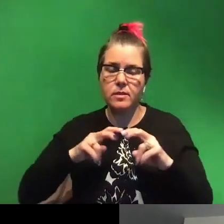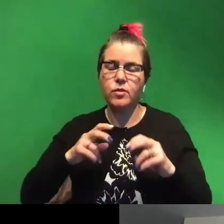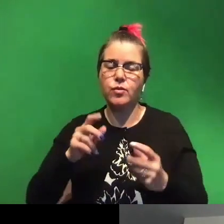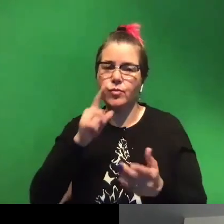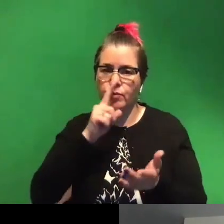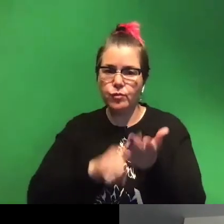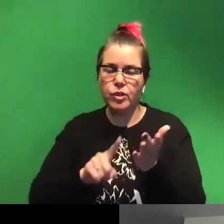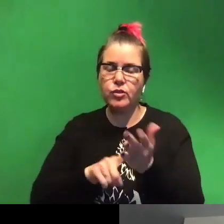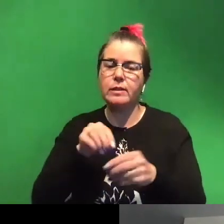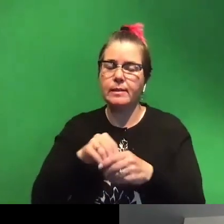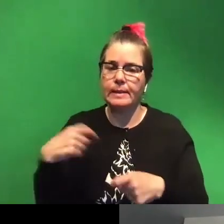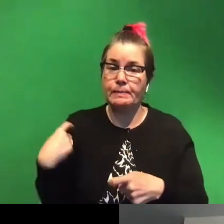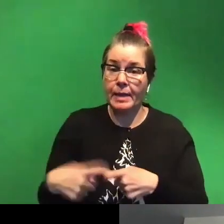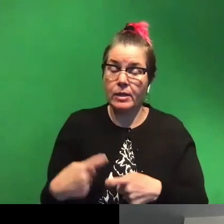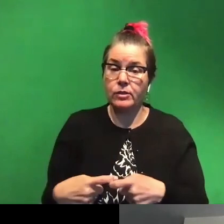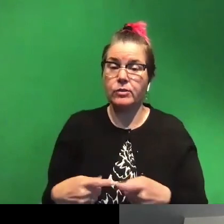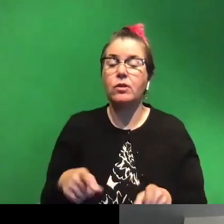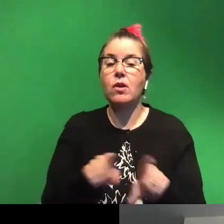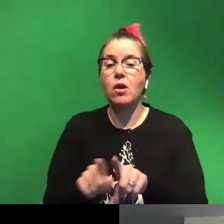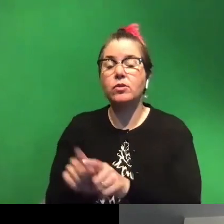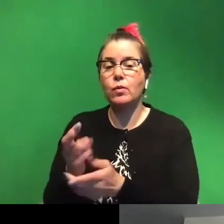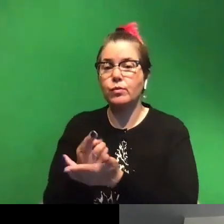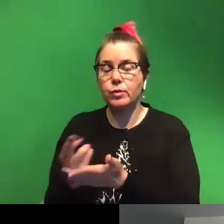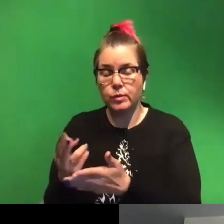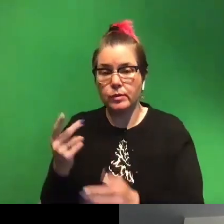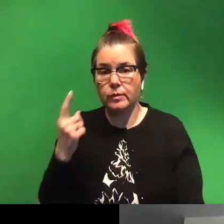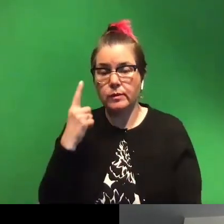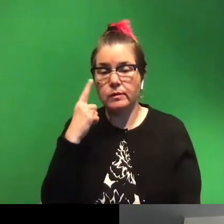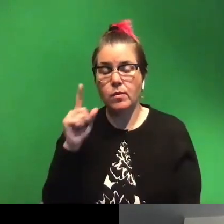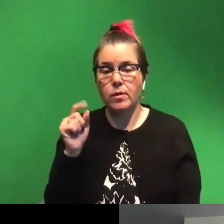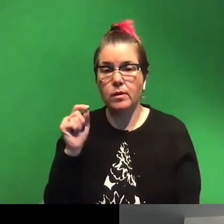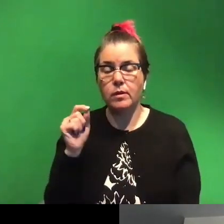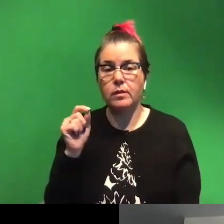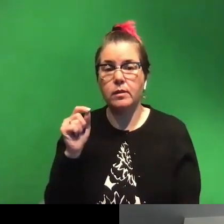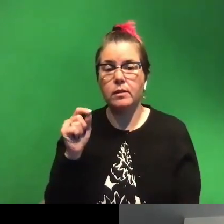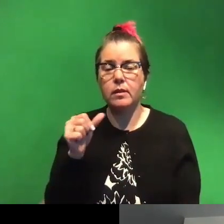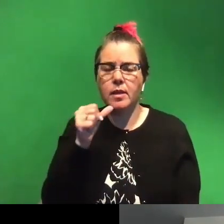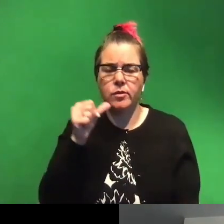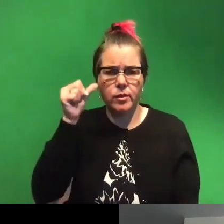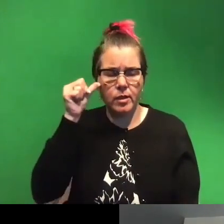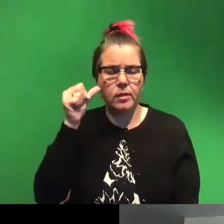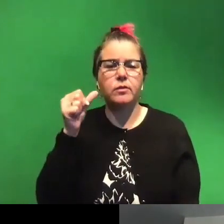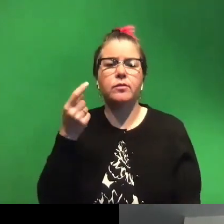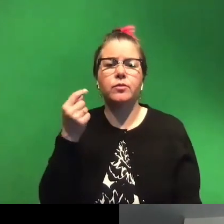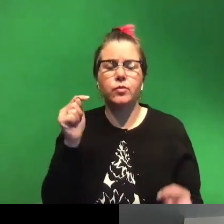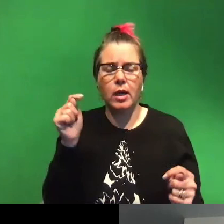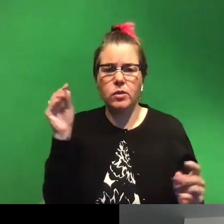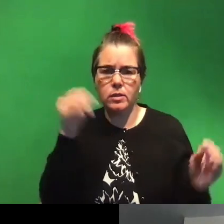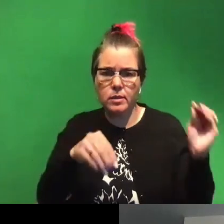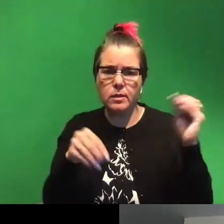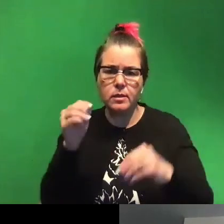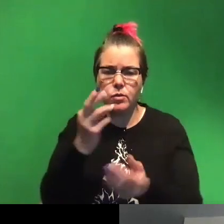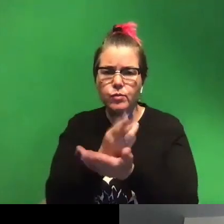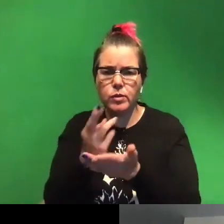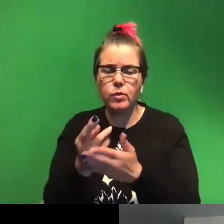it in Spanish. There are also resources for, like yesterday, we were trying to compile resources to